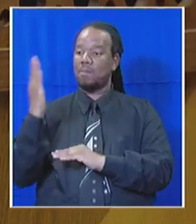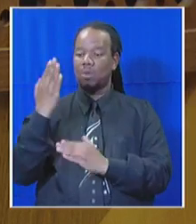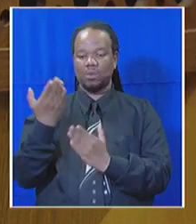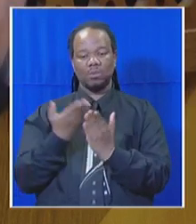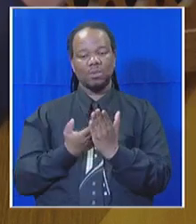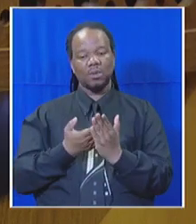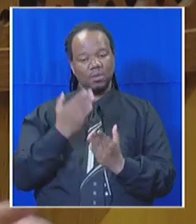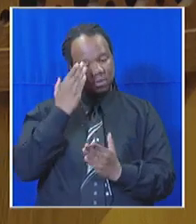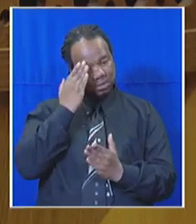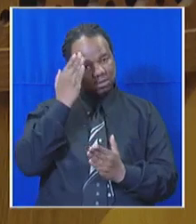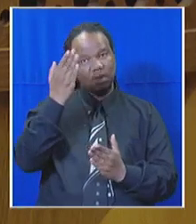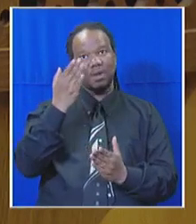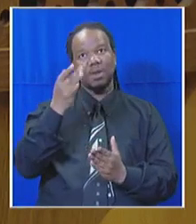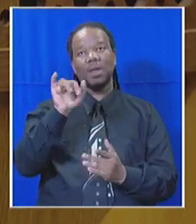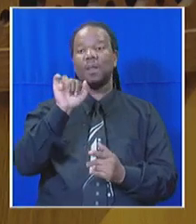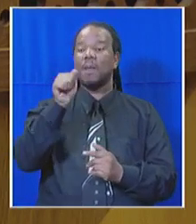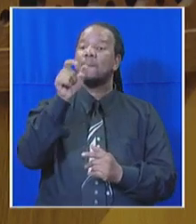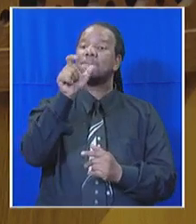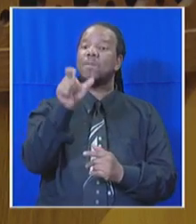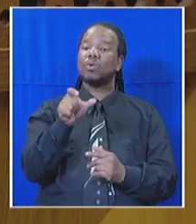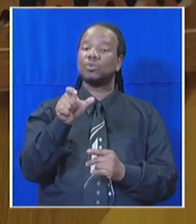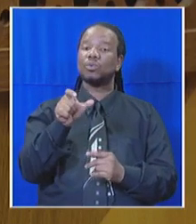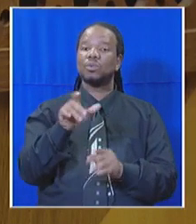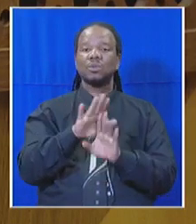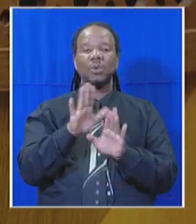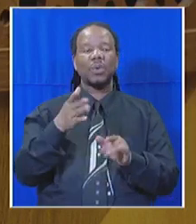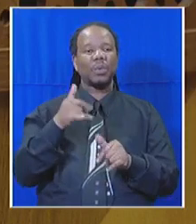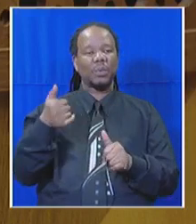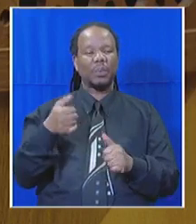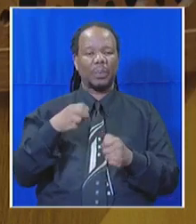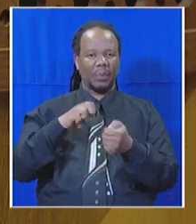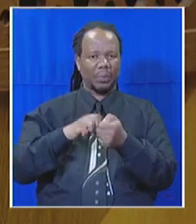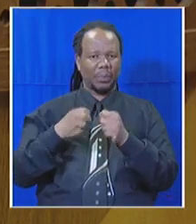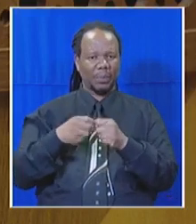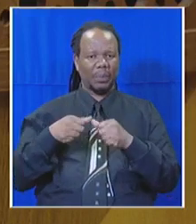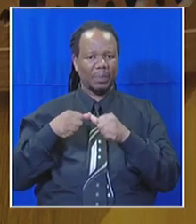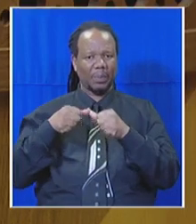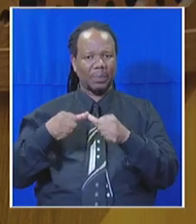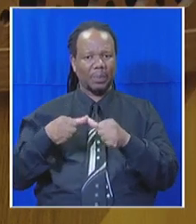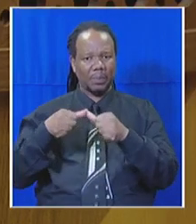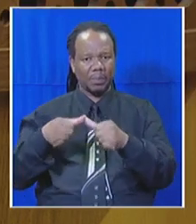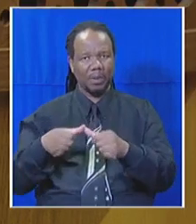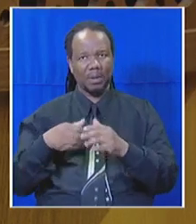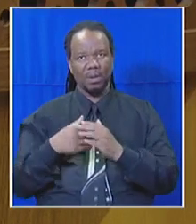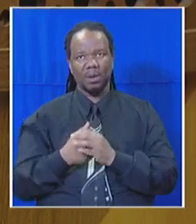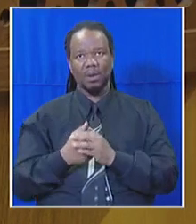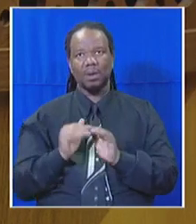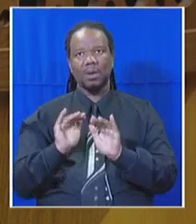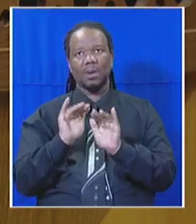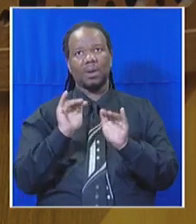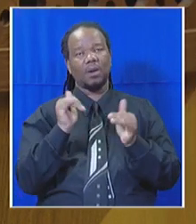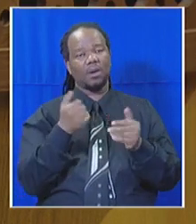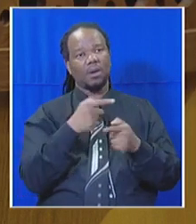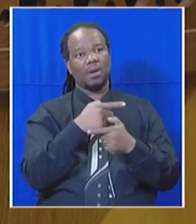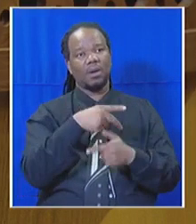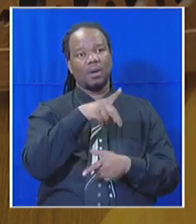Mr. Mafu," that's the person in the department, "my nightmare continues. Dineo from the President's